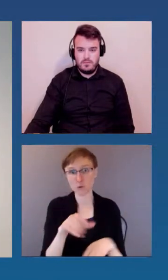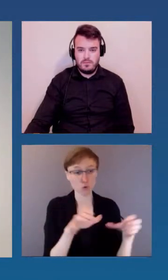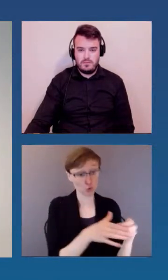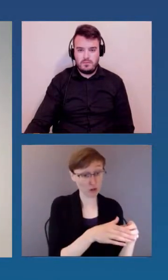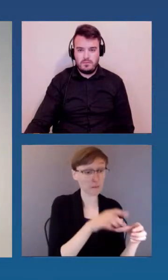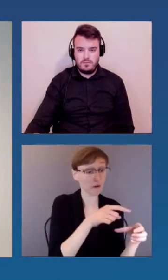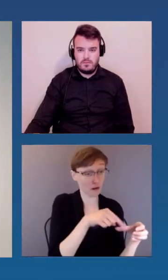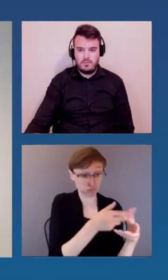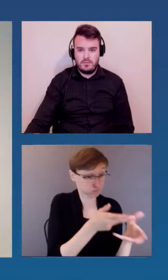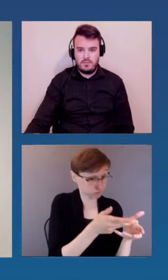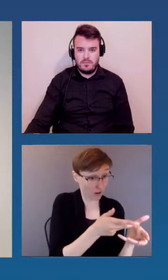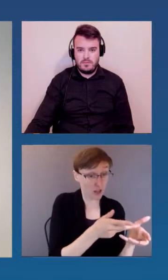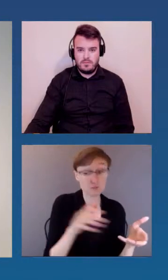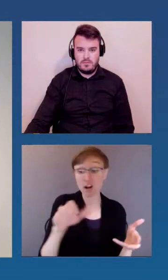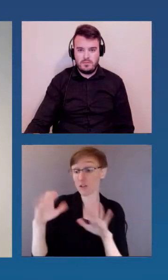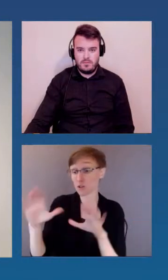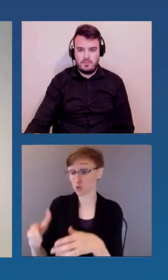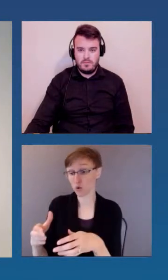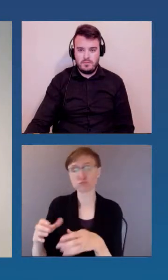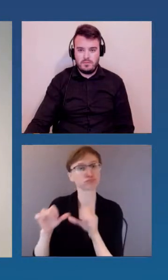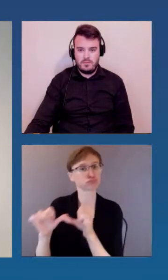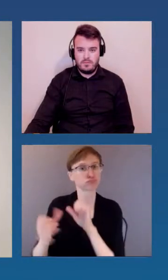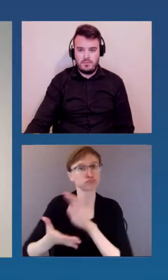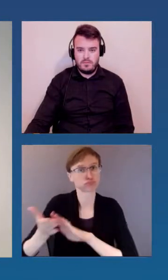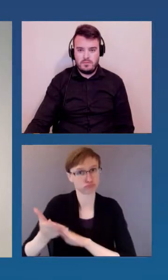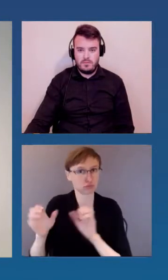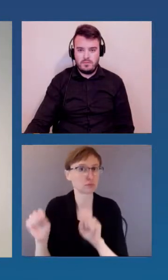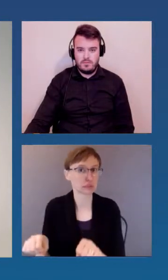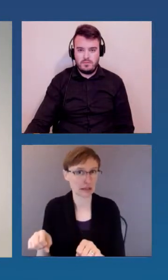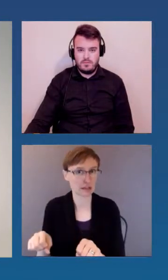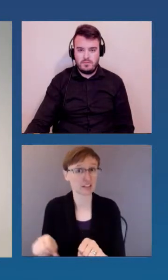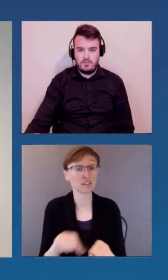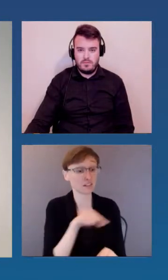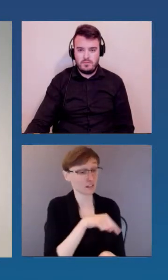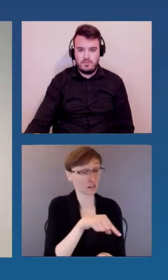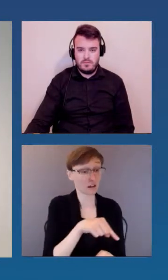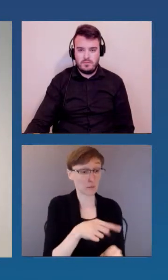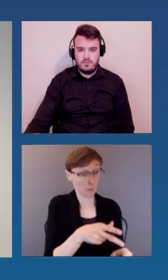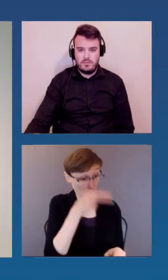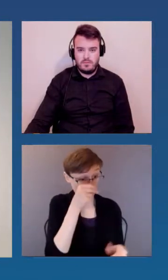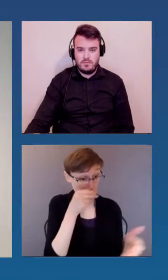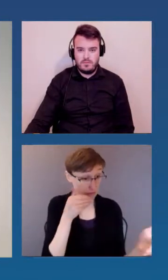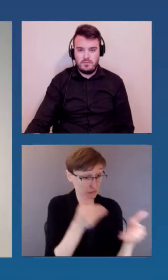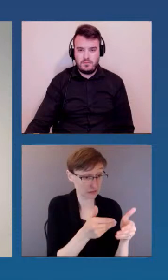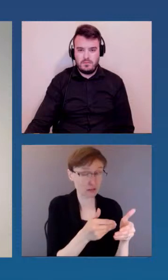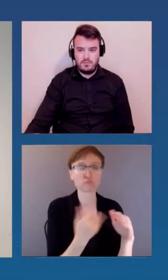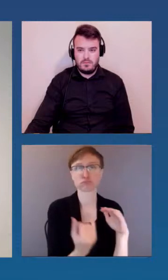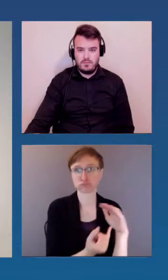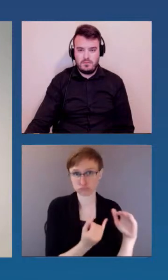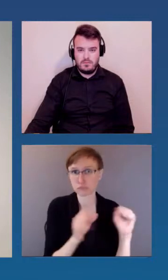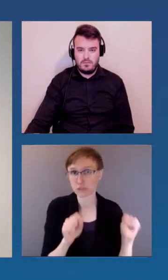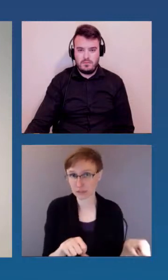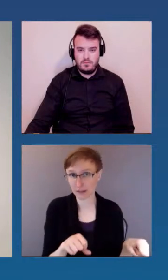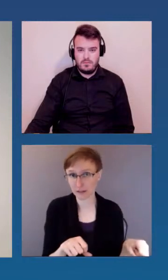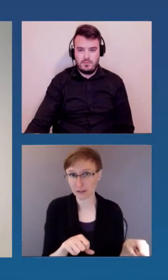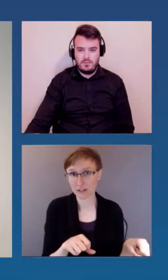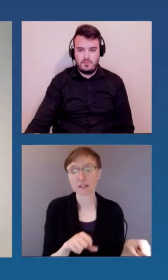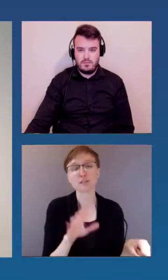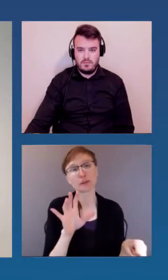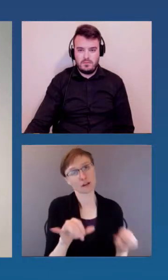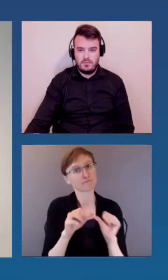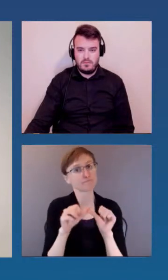won't necessarily pick it up. So our public health nurses are there to explain that, to guide when is the right time to be tested if you're a